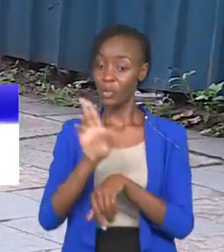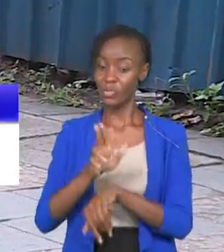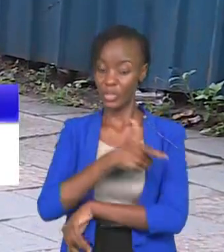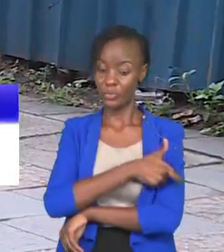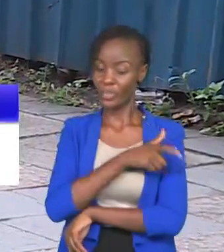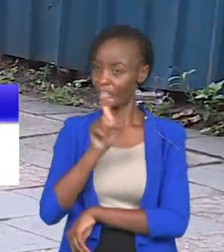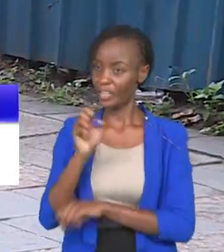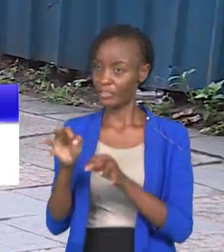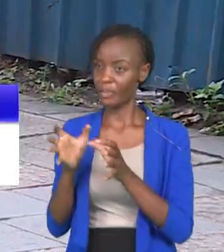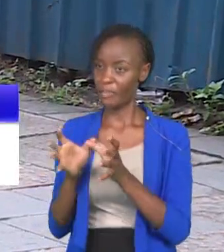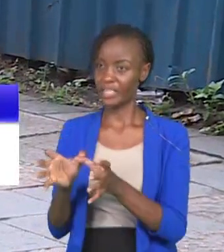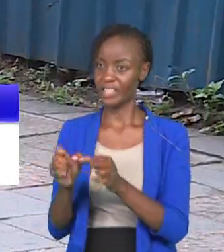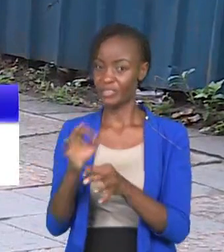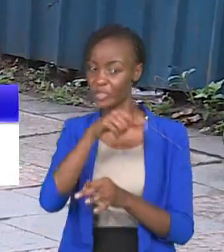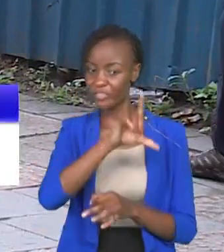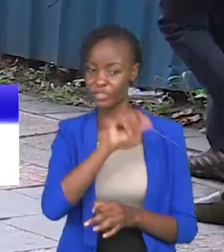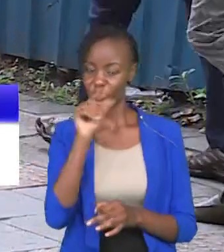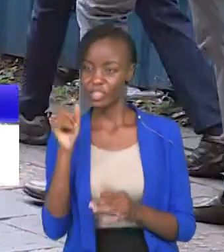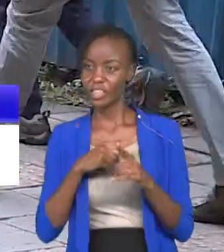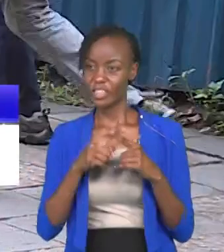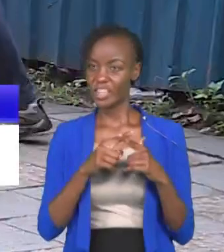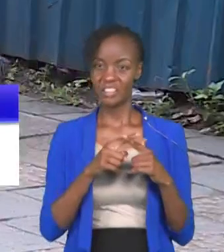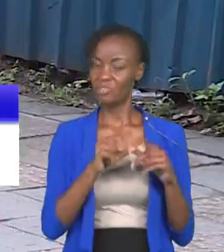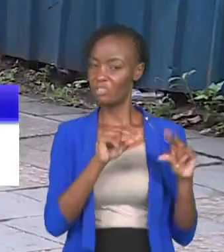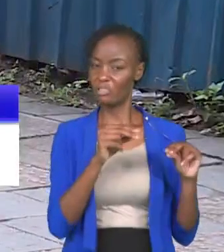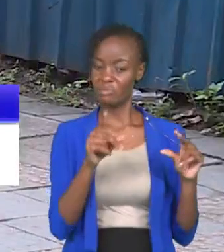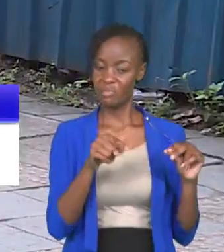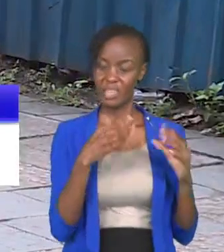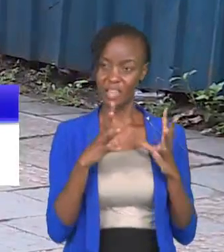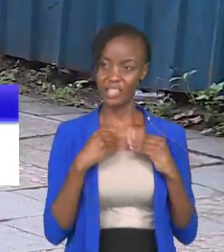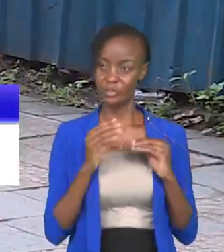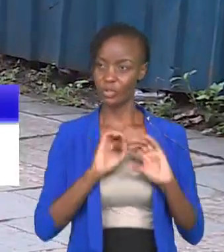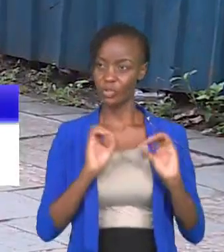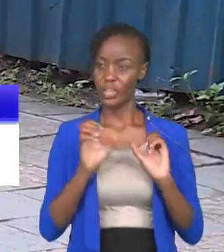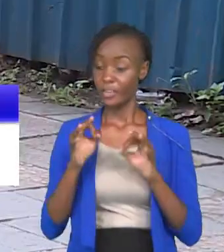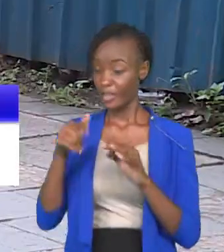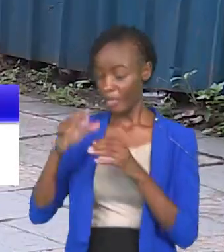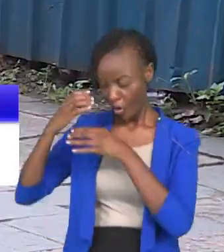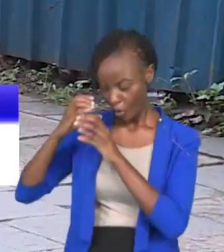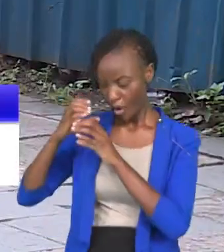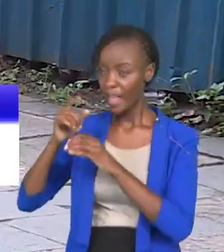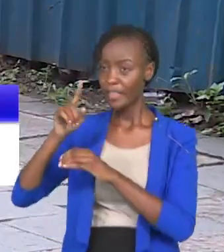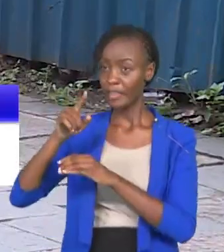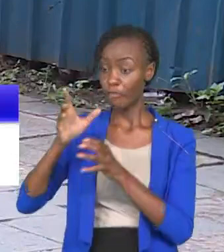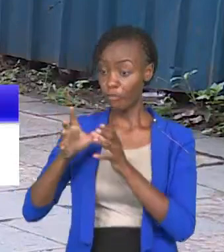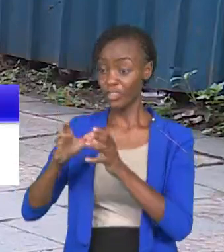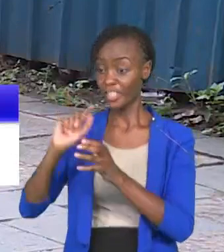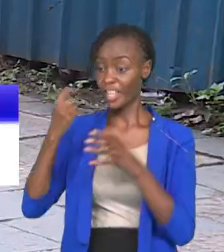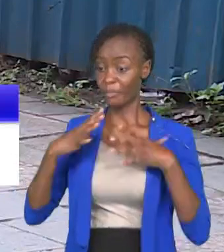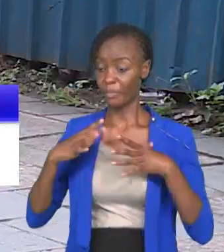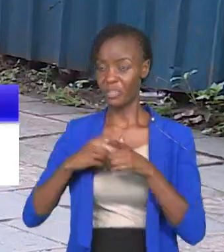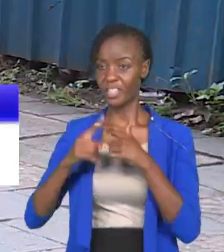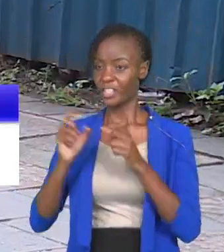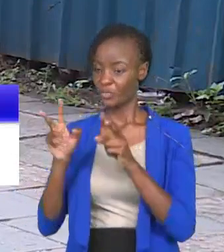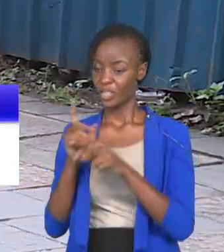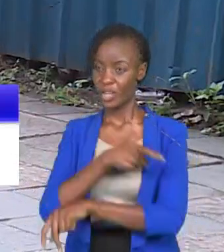it is optional, I will not go for it. If it tested and proven that, yes, it is going to work for Kenyans and it is made mandatory, I'm going to take it. But if it